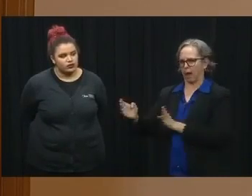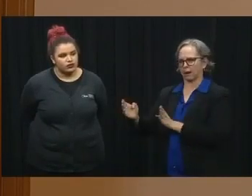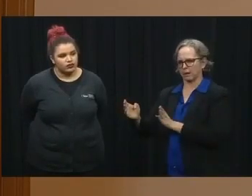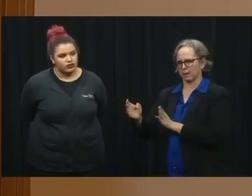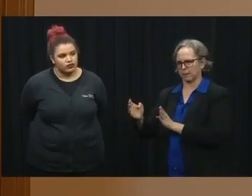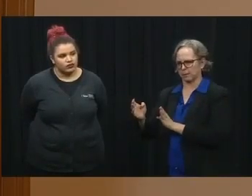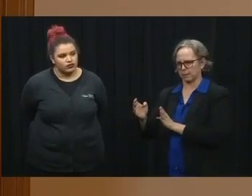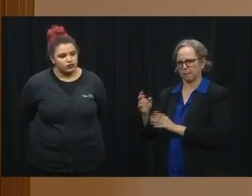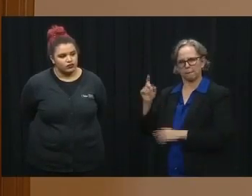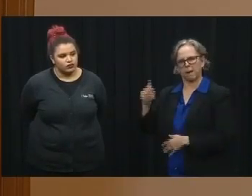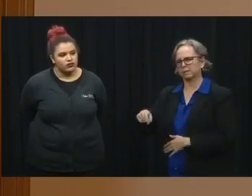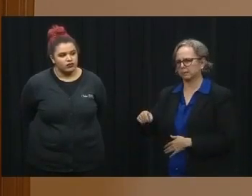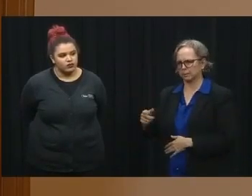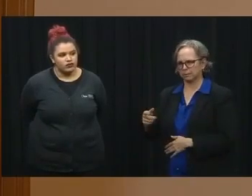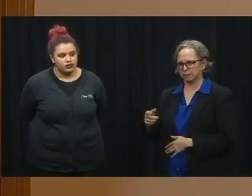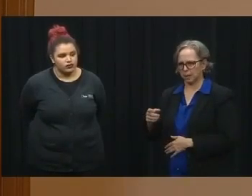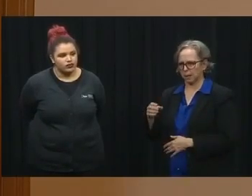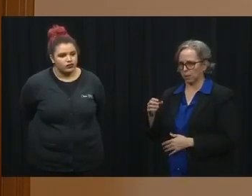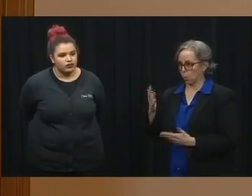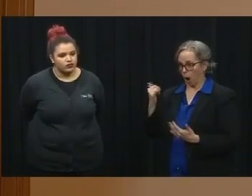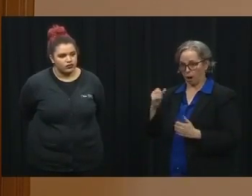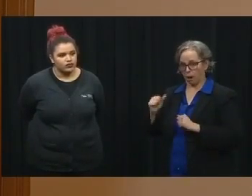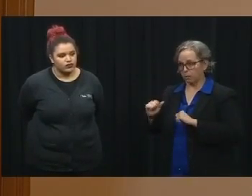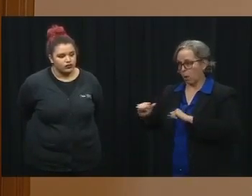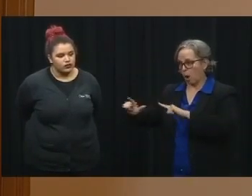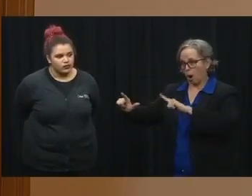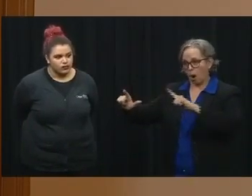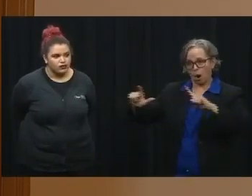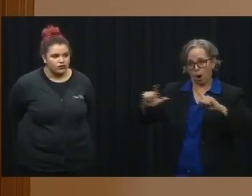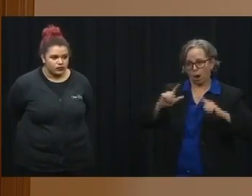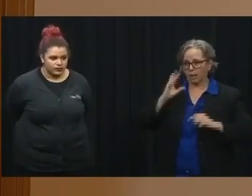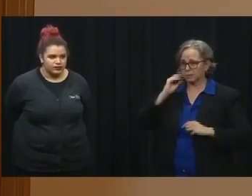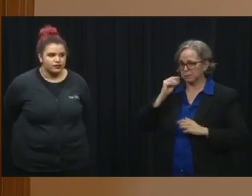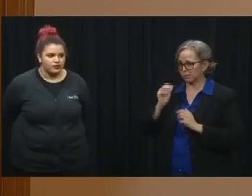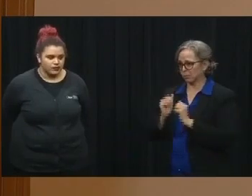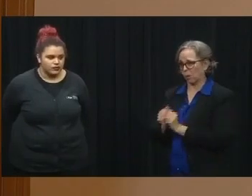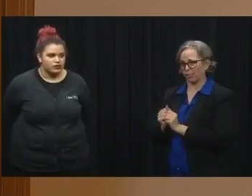through this. Thank you. Thank you.